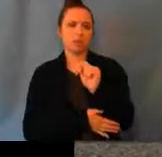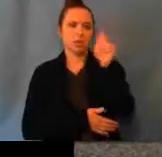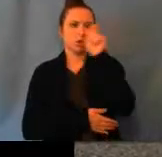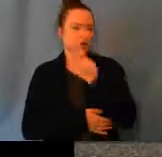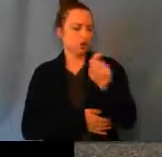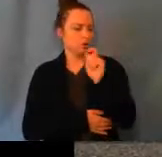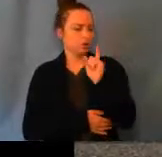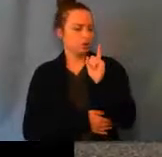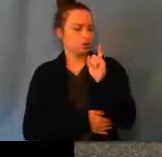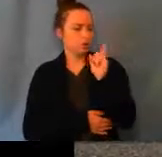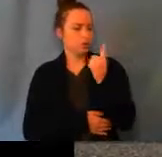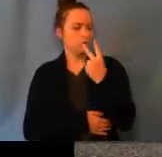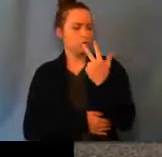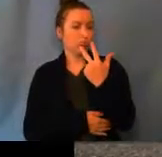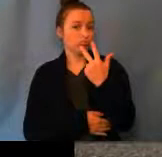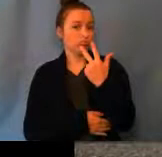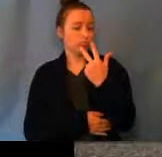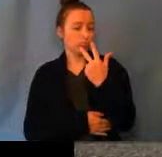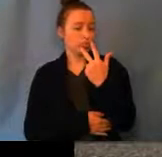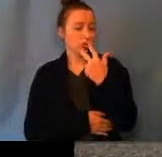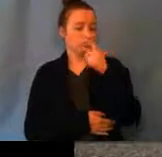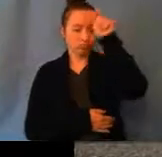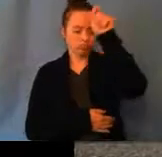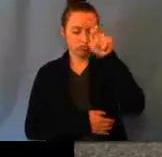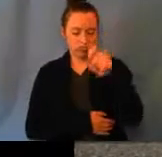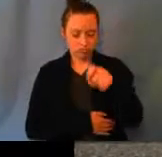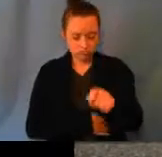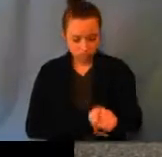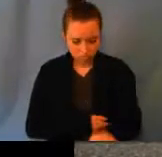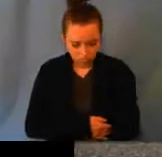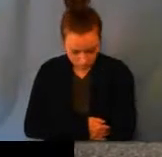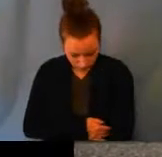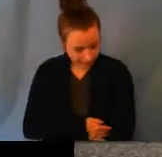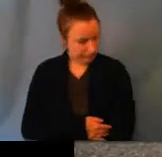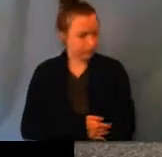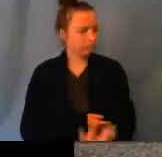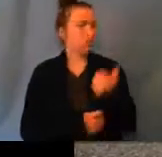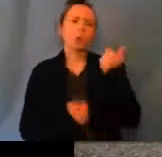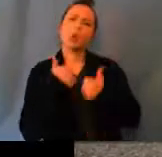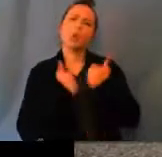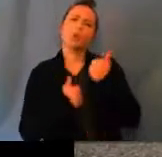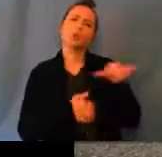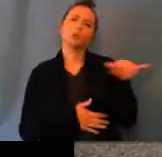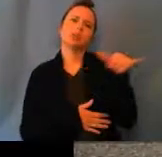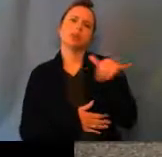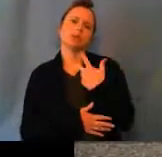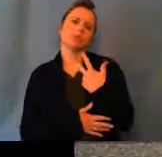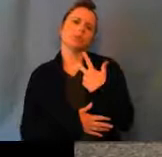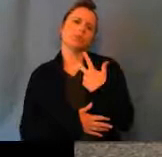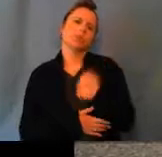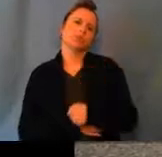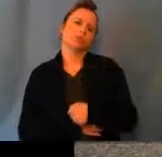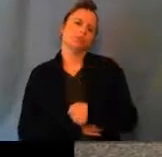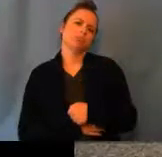clips is. 1, 2, 3. And I'm going to draw a line all the way down. Which object touches that line